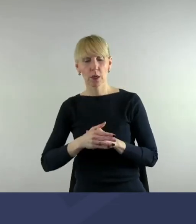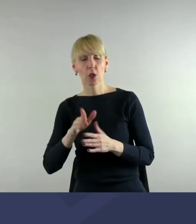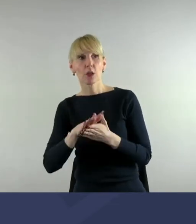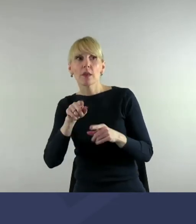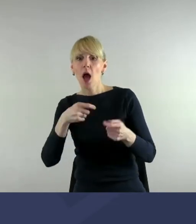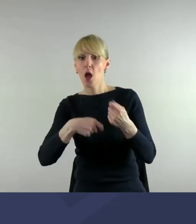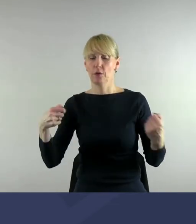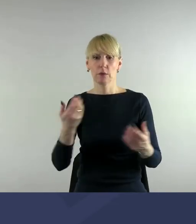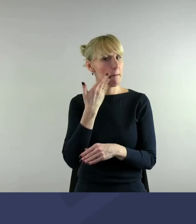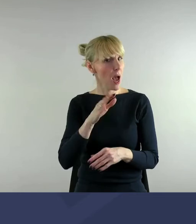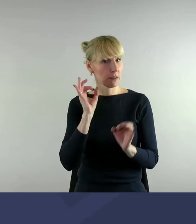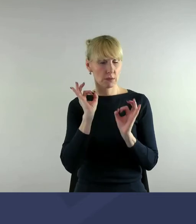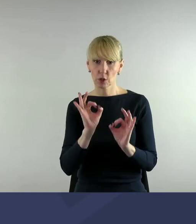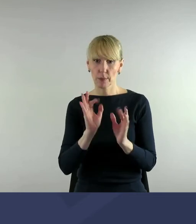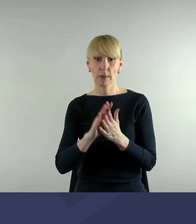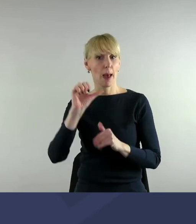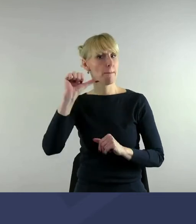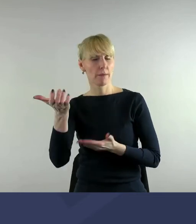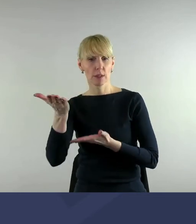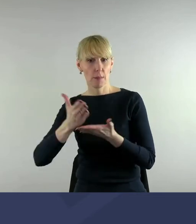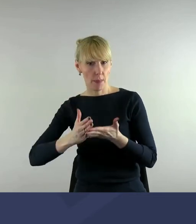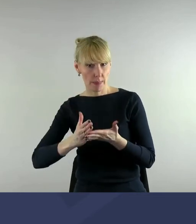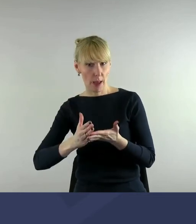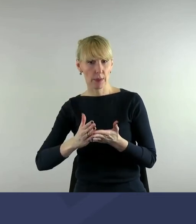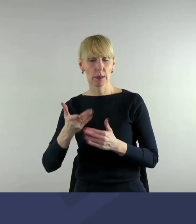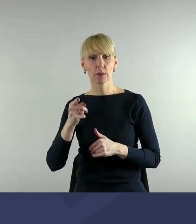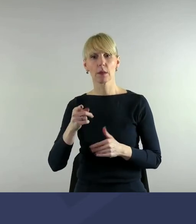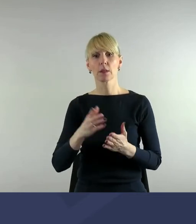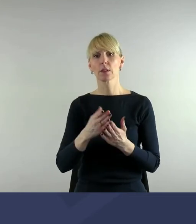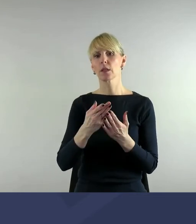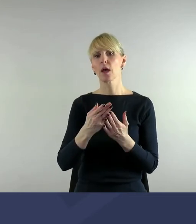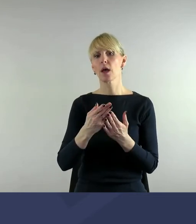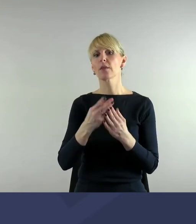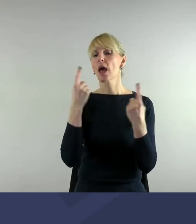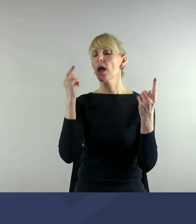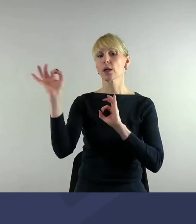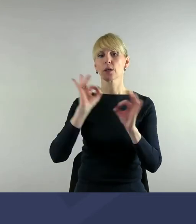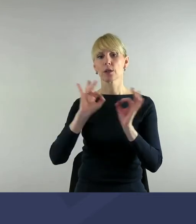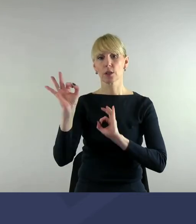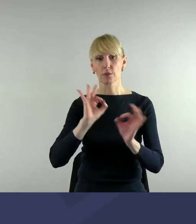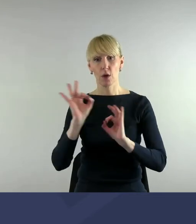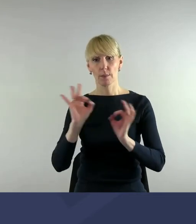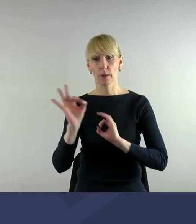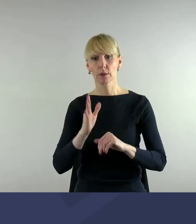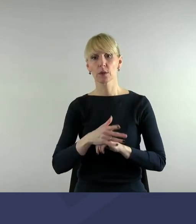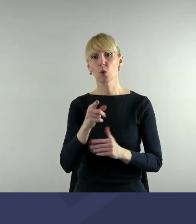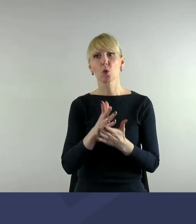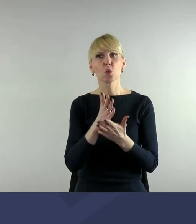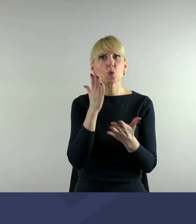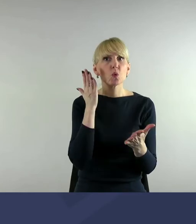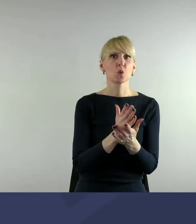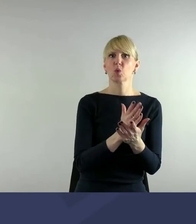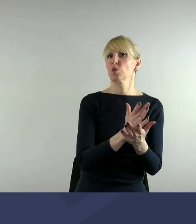these solutions were very good on this first stage when we need to spread